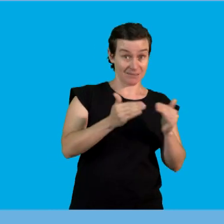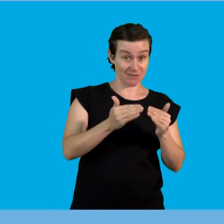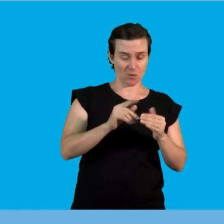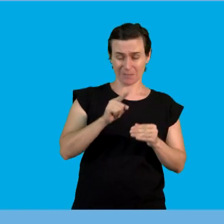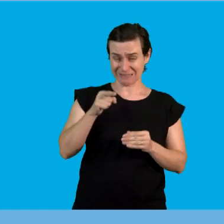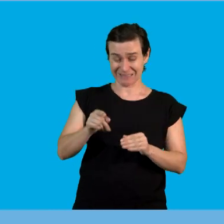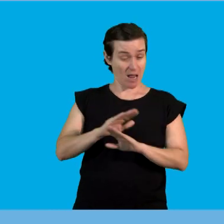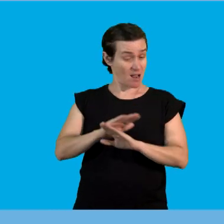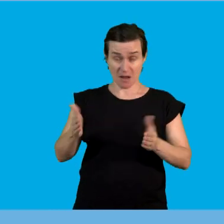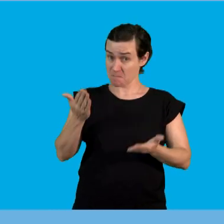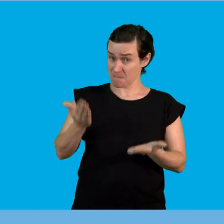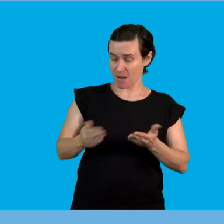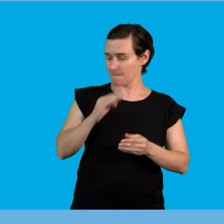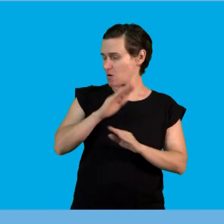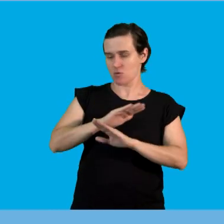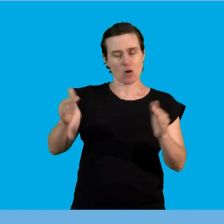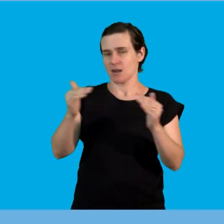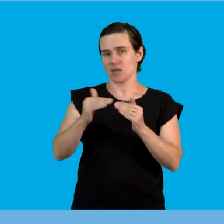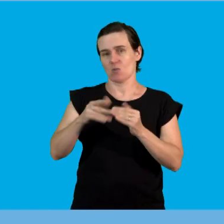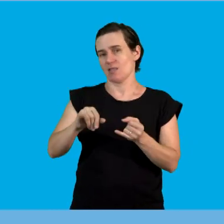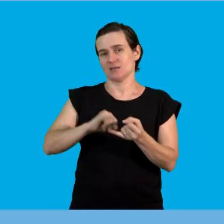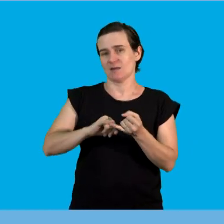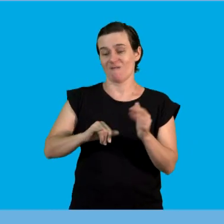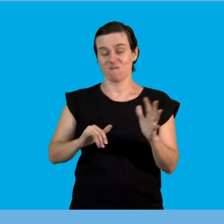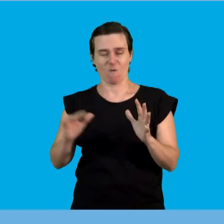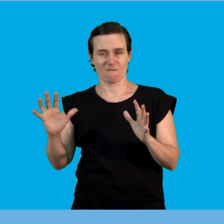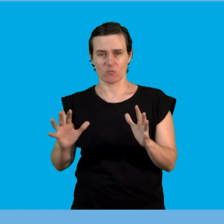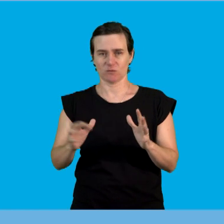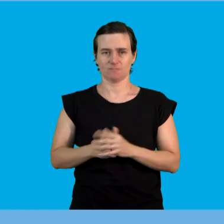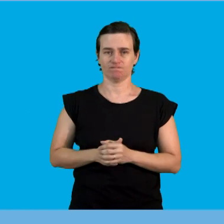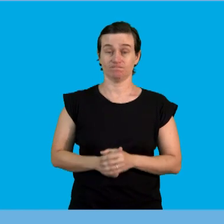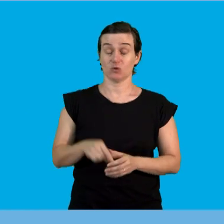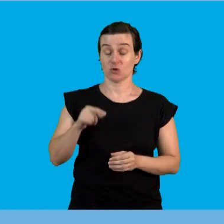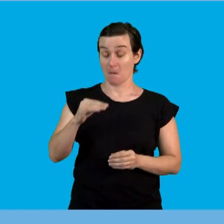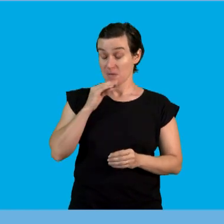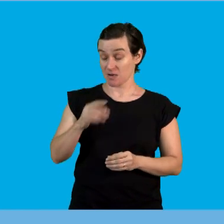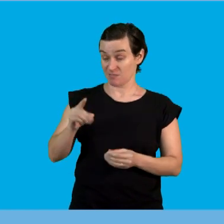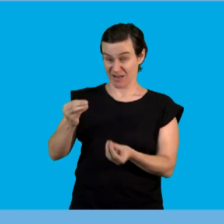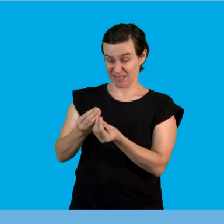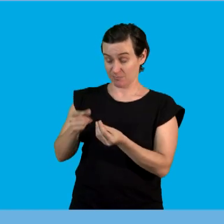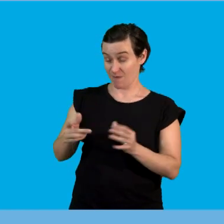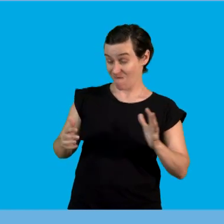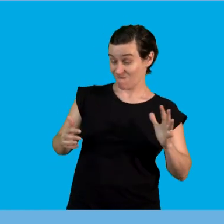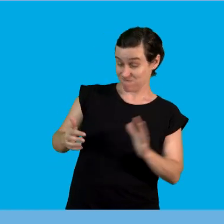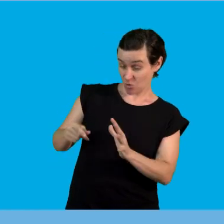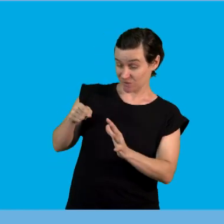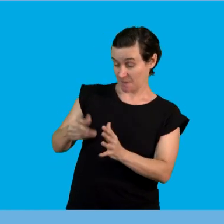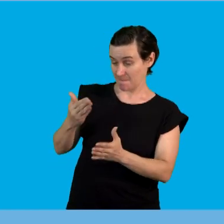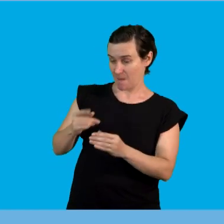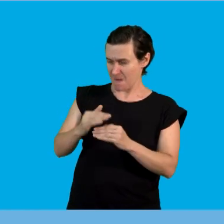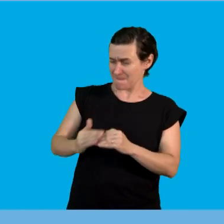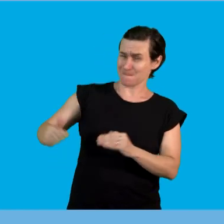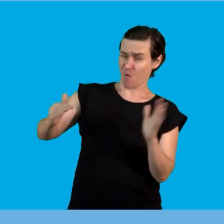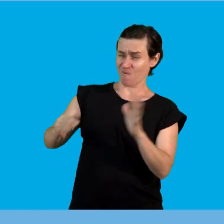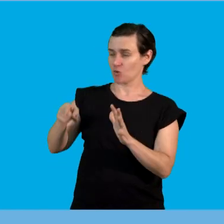size. However, the unbalanced forces are not equal in size. So the force applied in one direction is greater